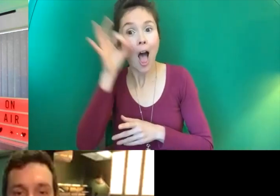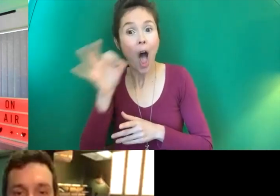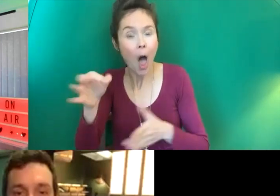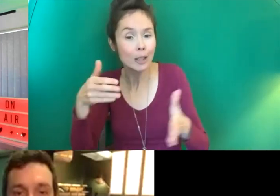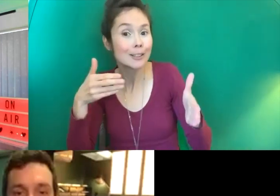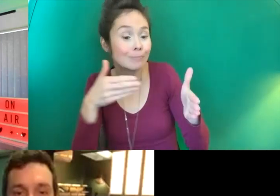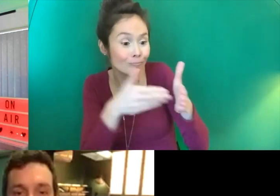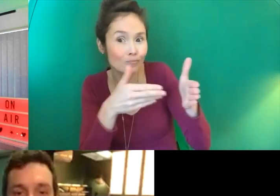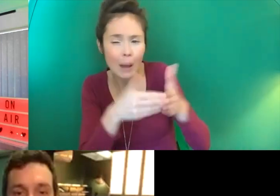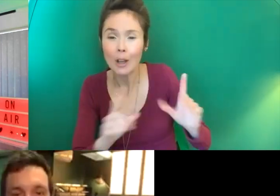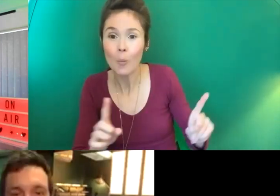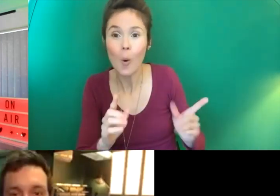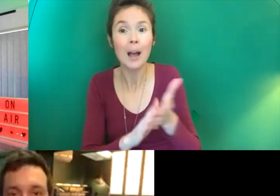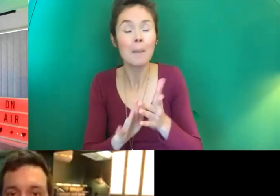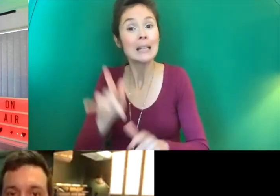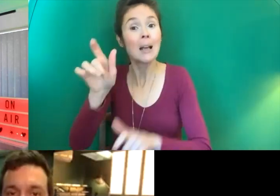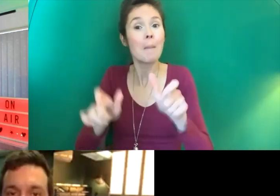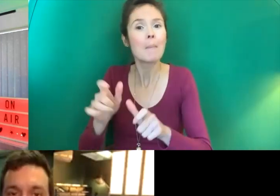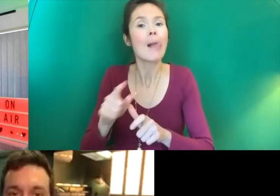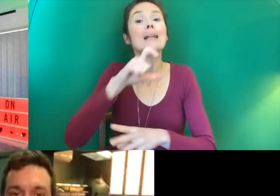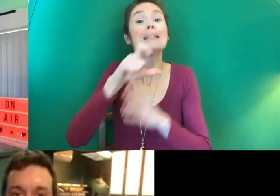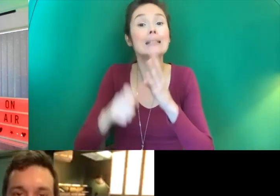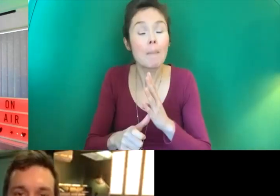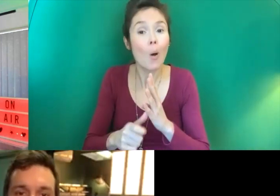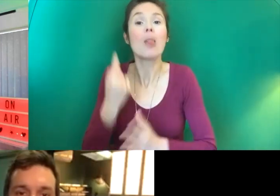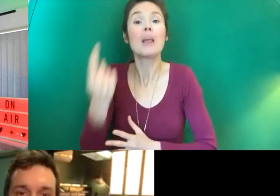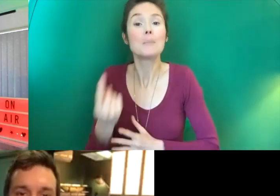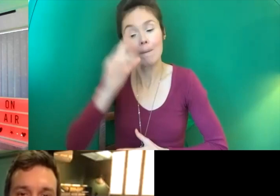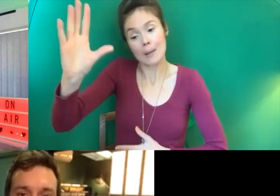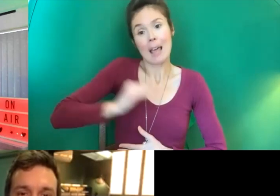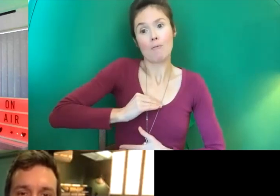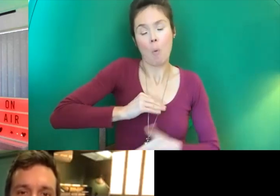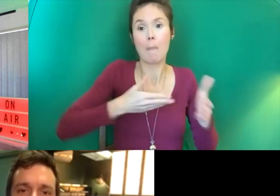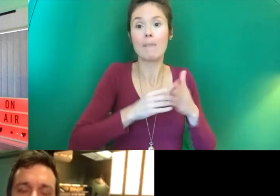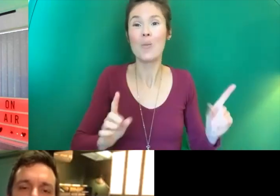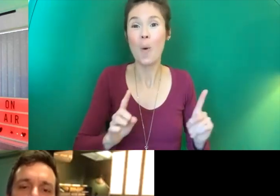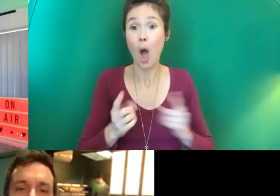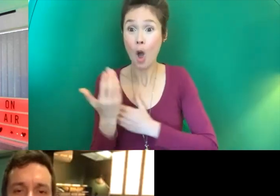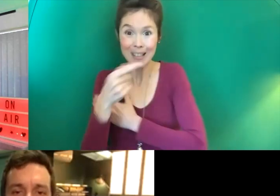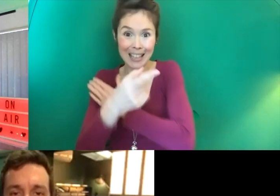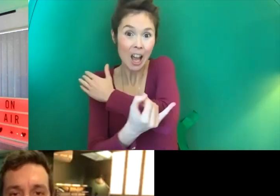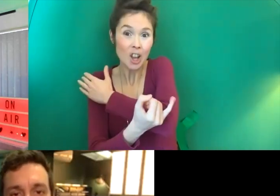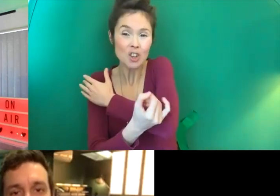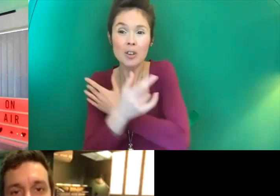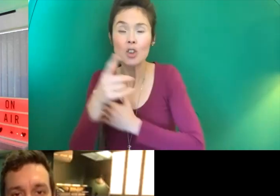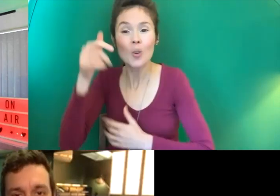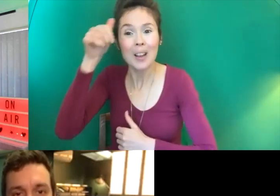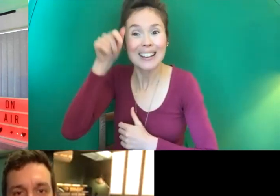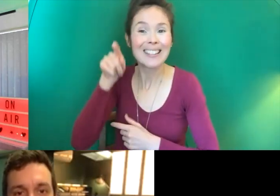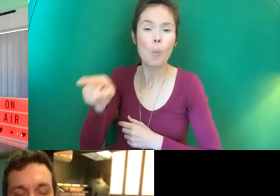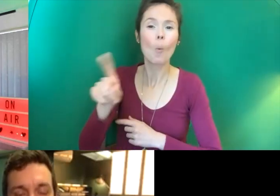them. The most recent one that John said was, did you know what high